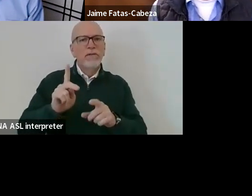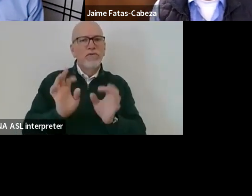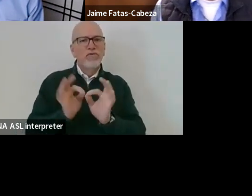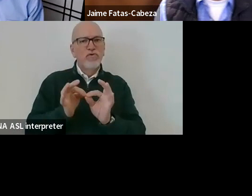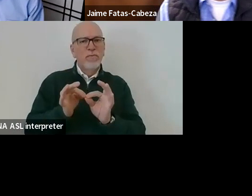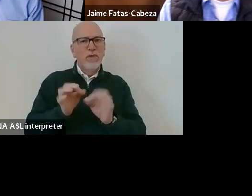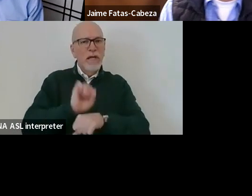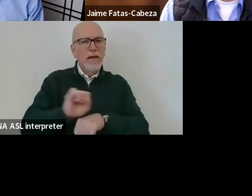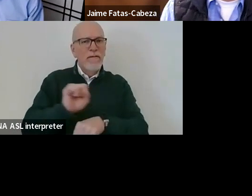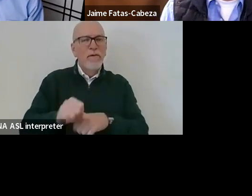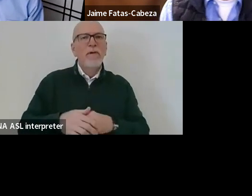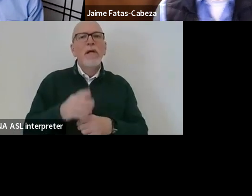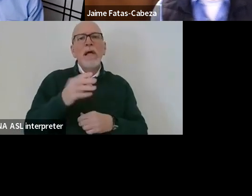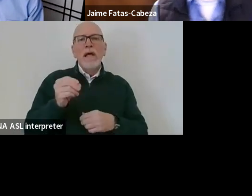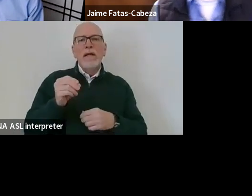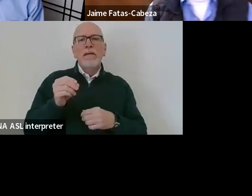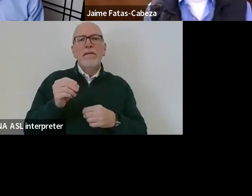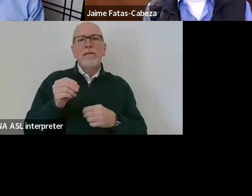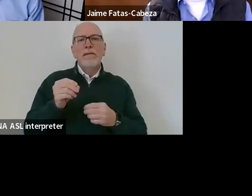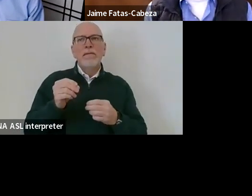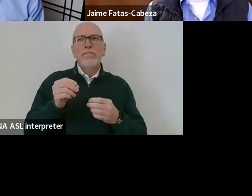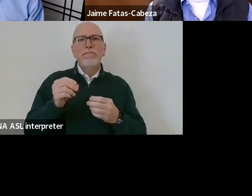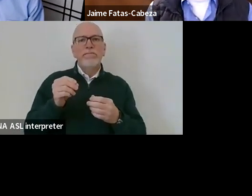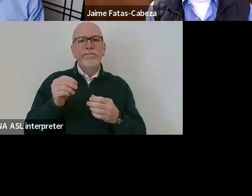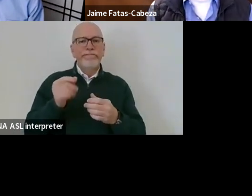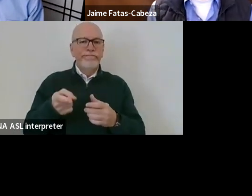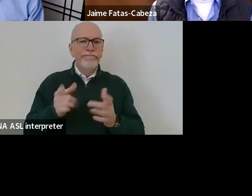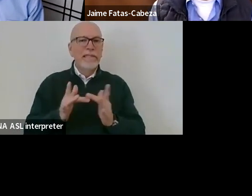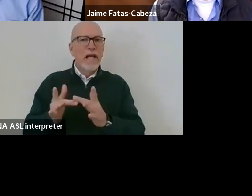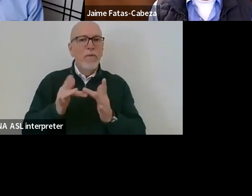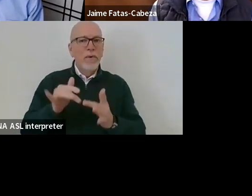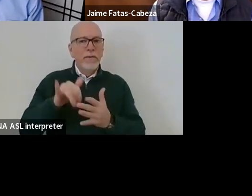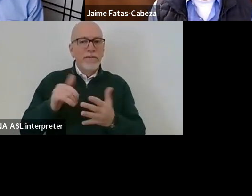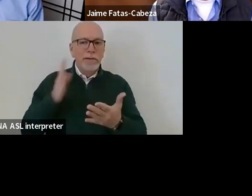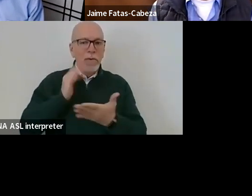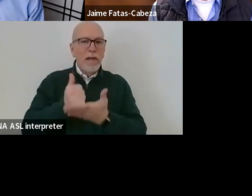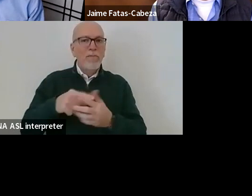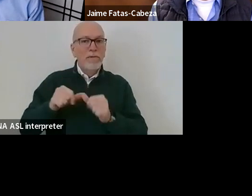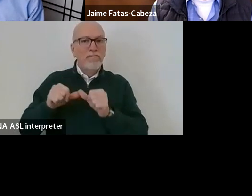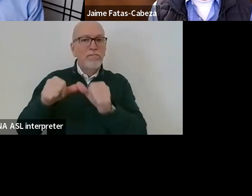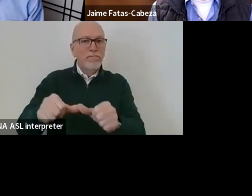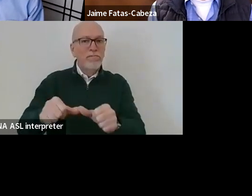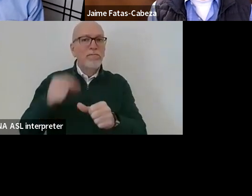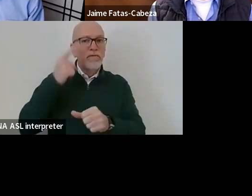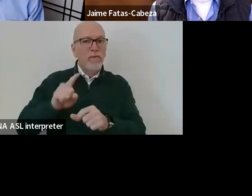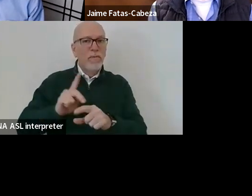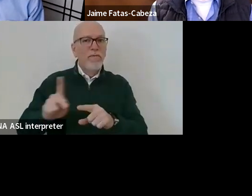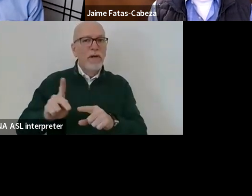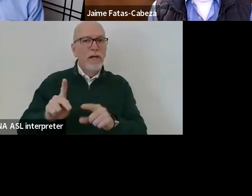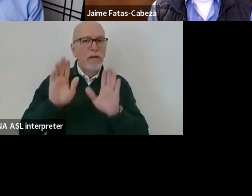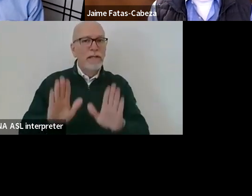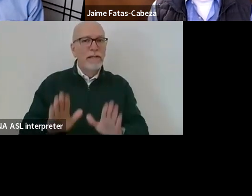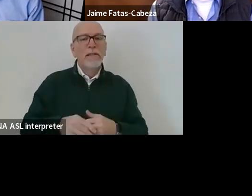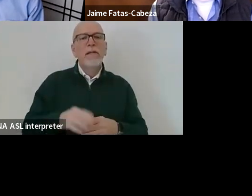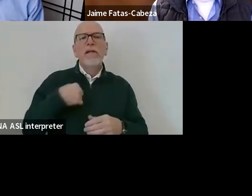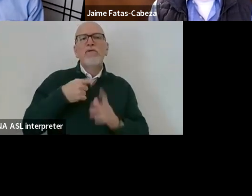interpreter efforts and further the networks that generate sustainability and ongoing professional excellence?